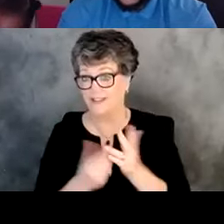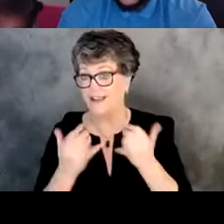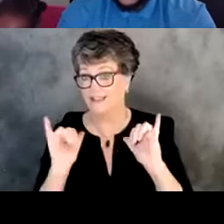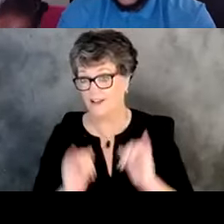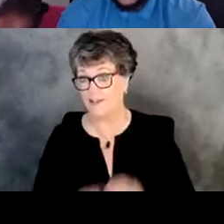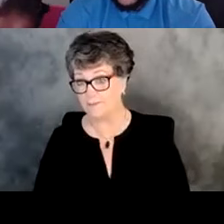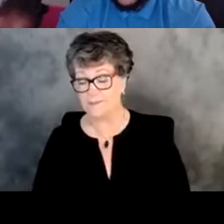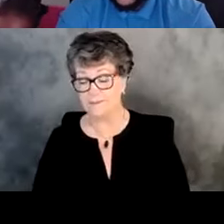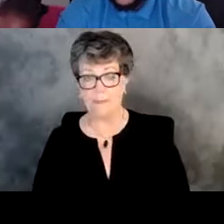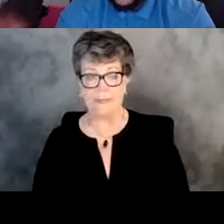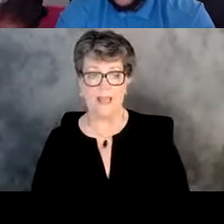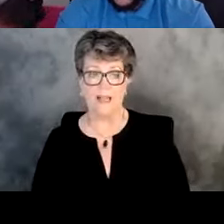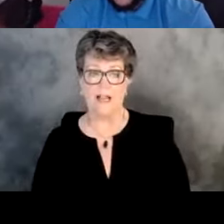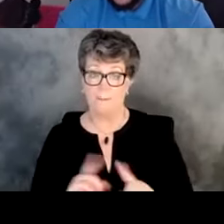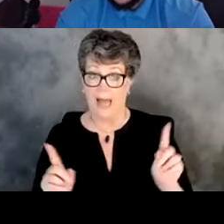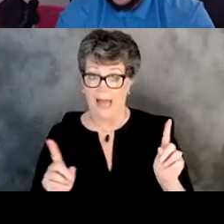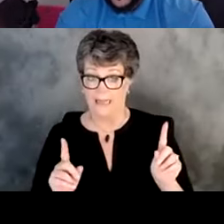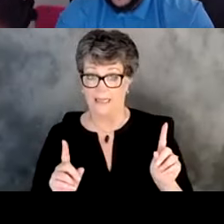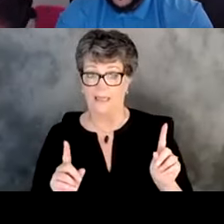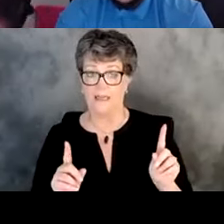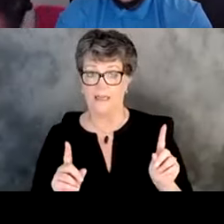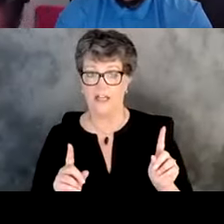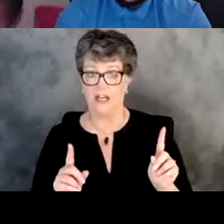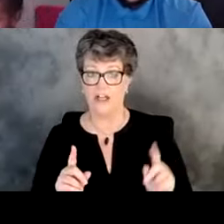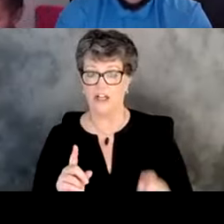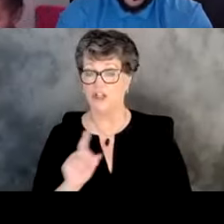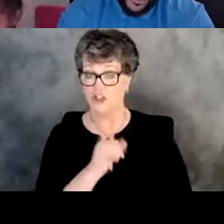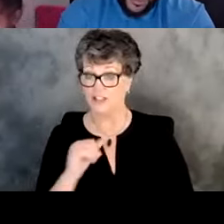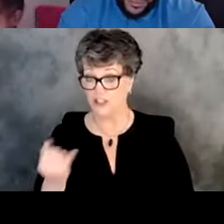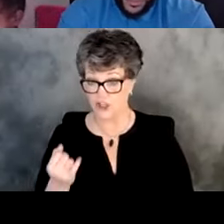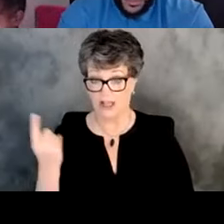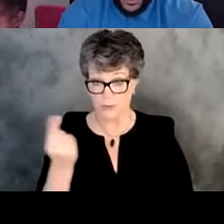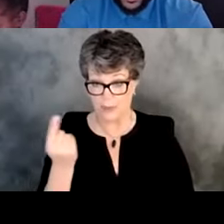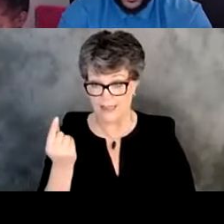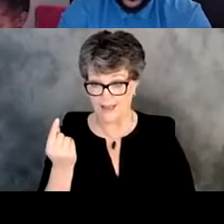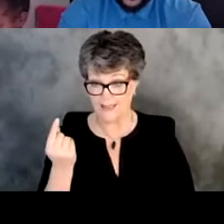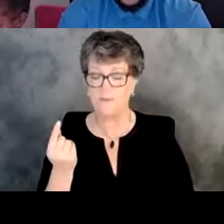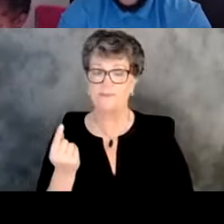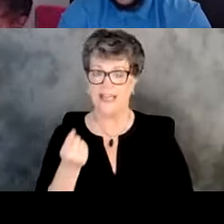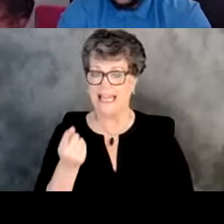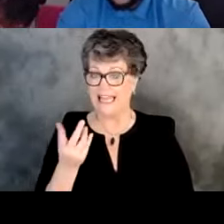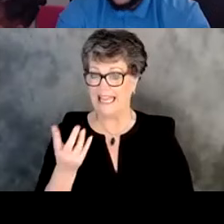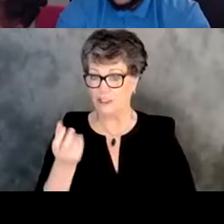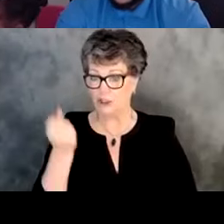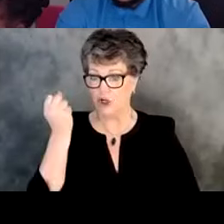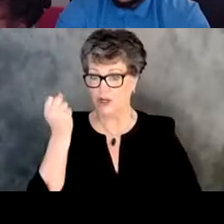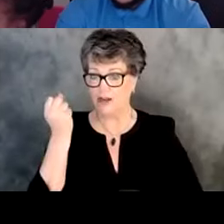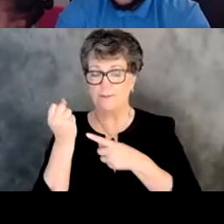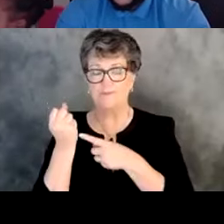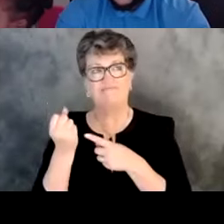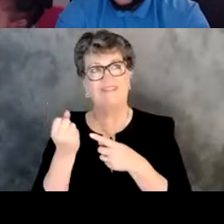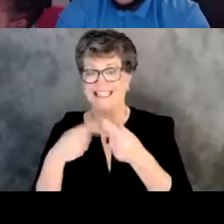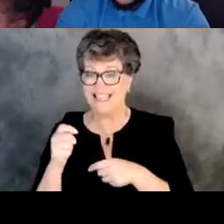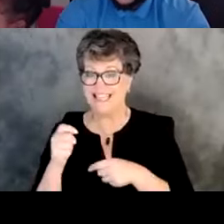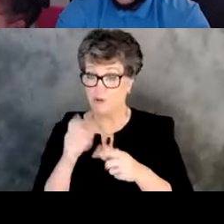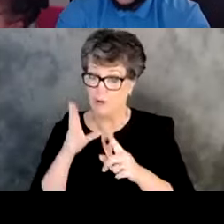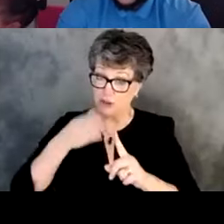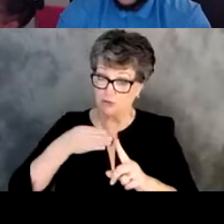that. But what Johnson & Johnson does is it took instead of doing